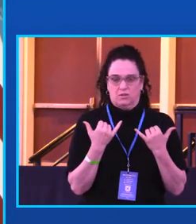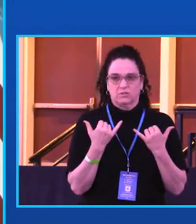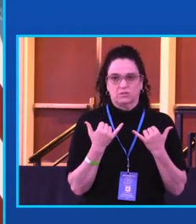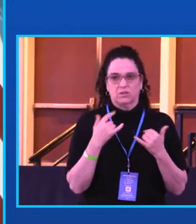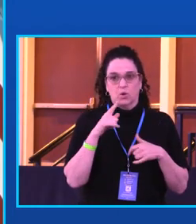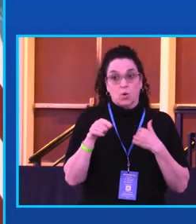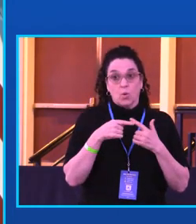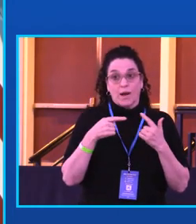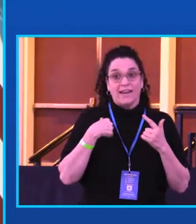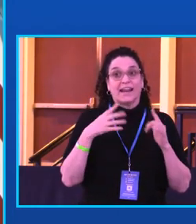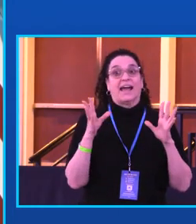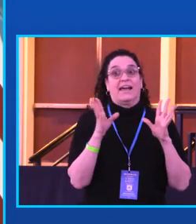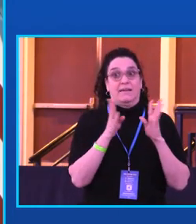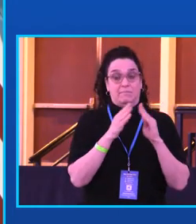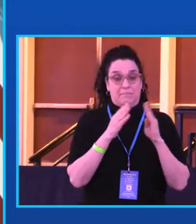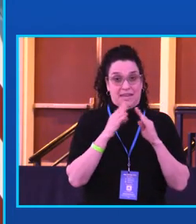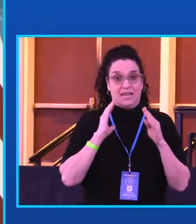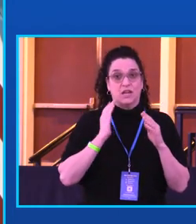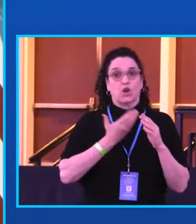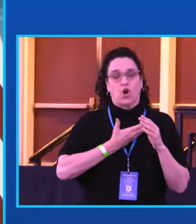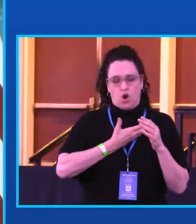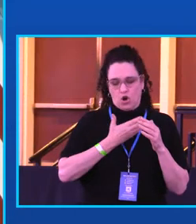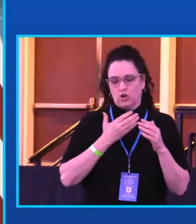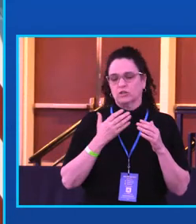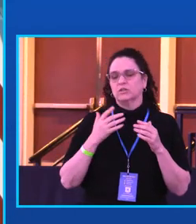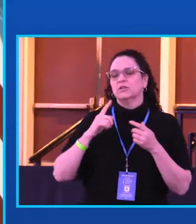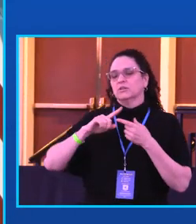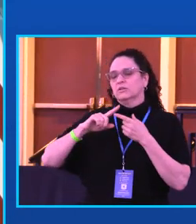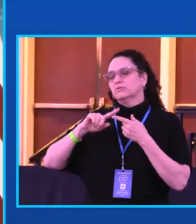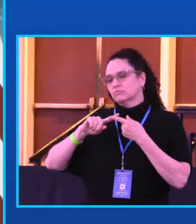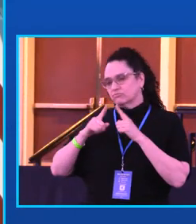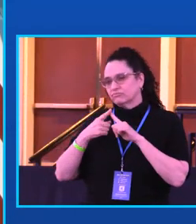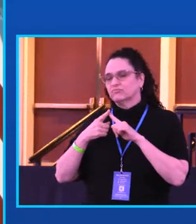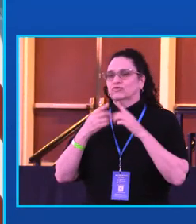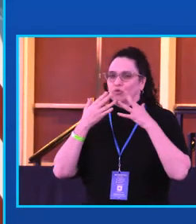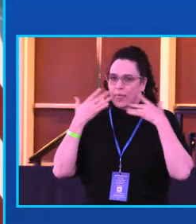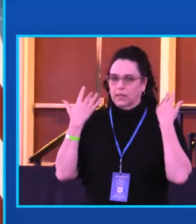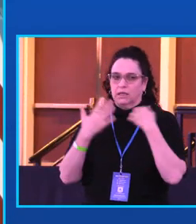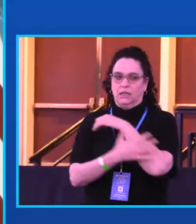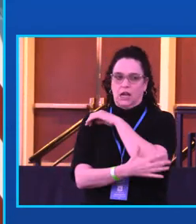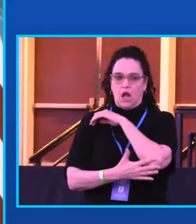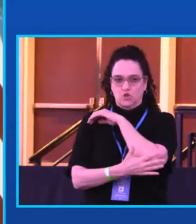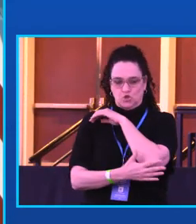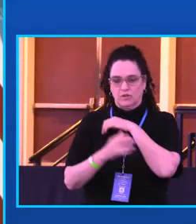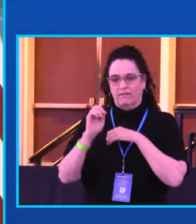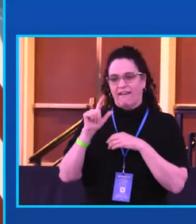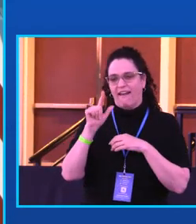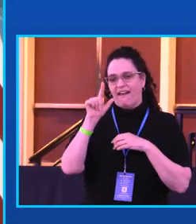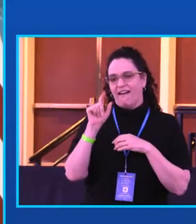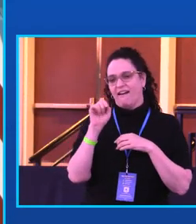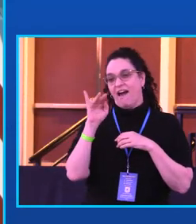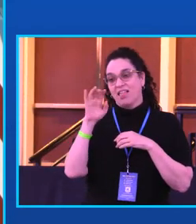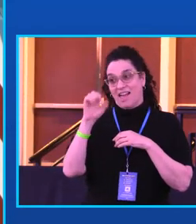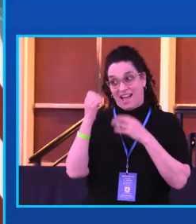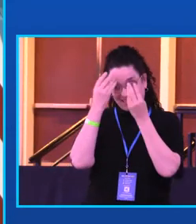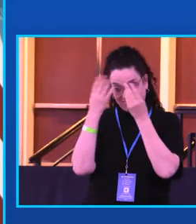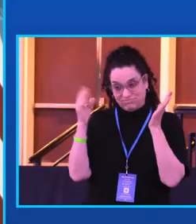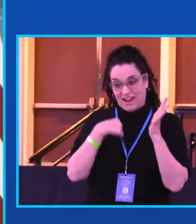I was meeting with our allies, I emphasized that the greatest strength that we share is